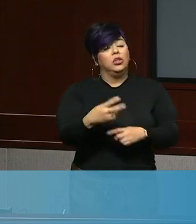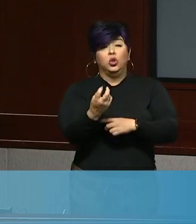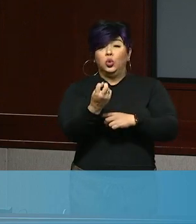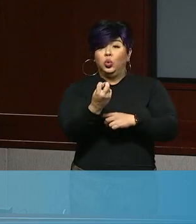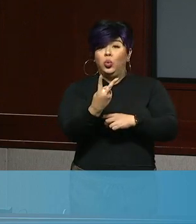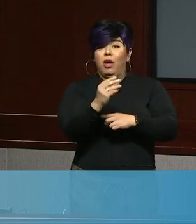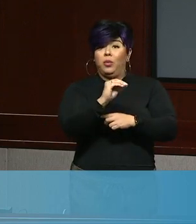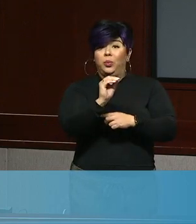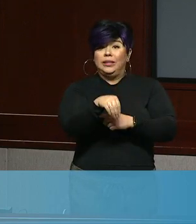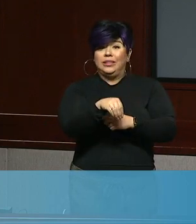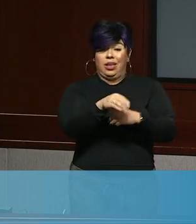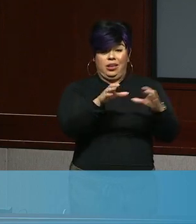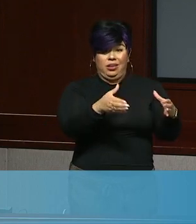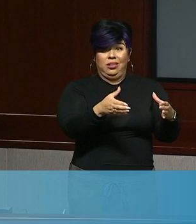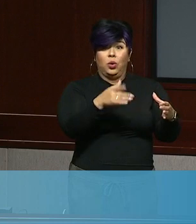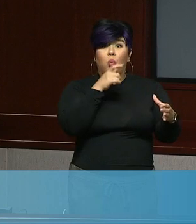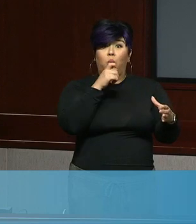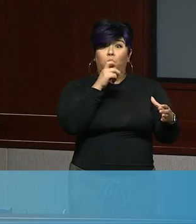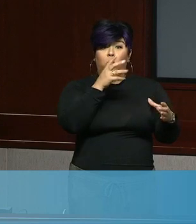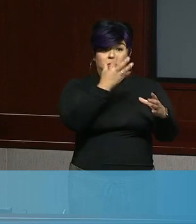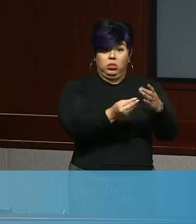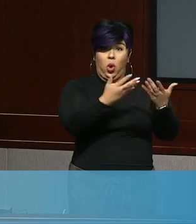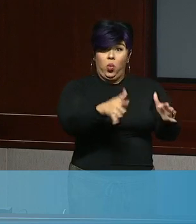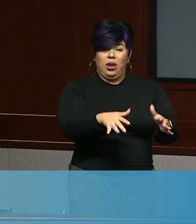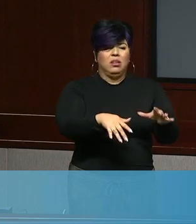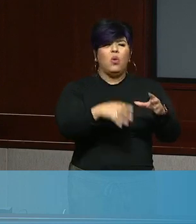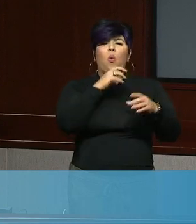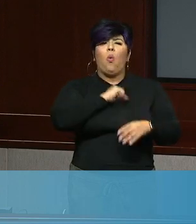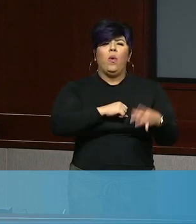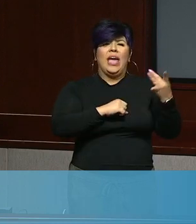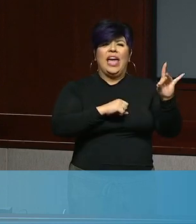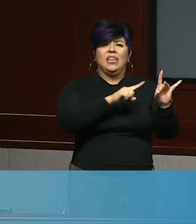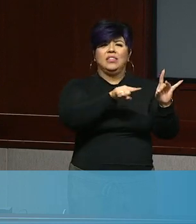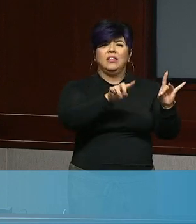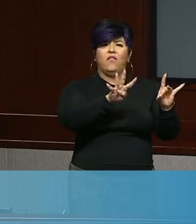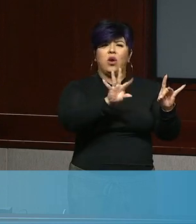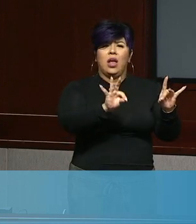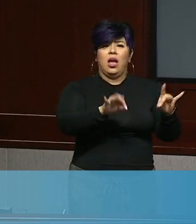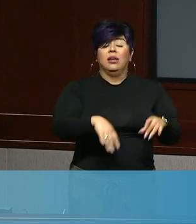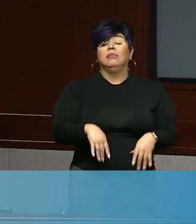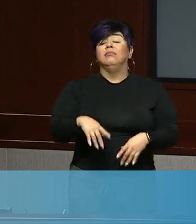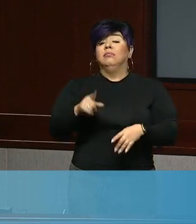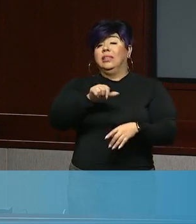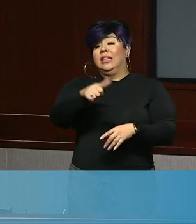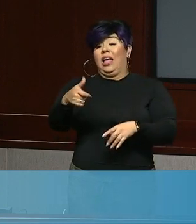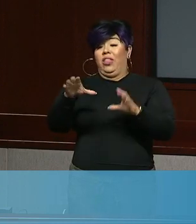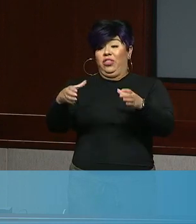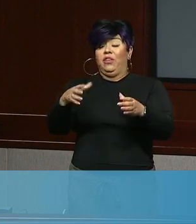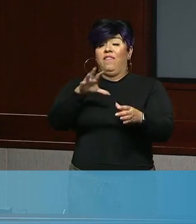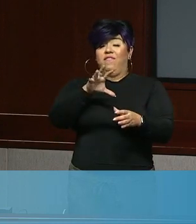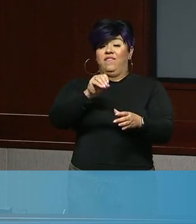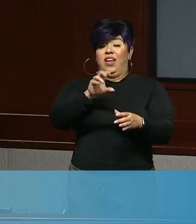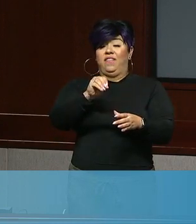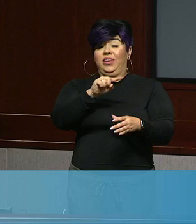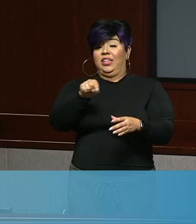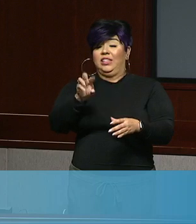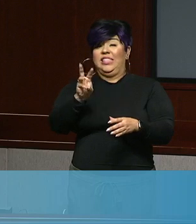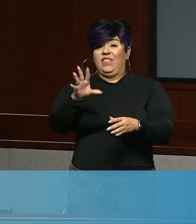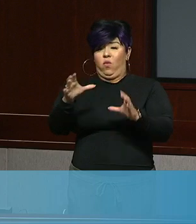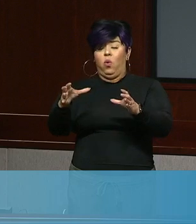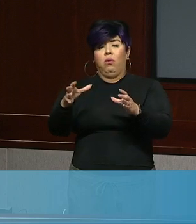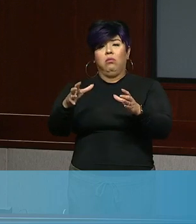deaths occurred in the age group of 18 to 49, and 21% of deaths occurred in 50 to